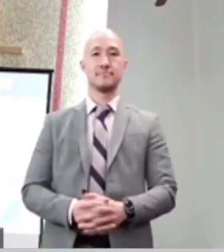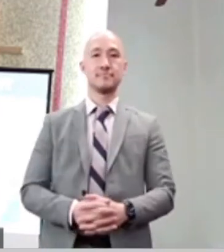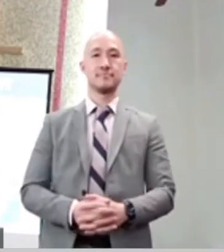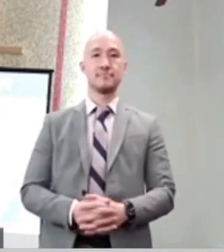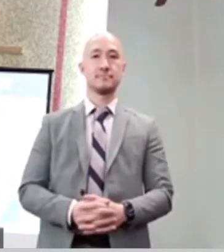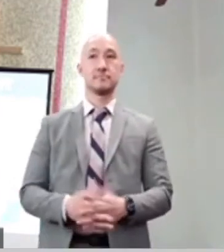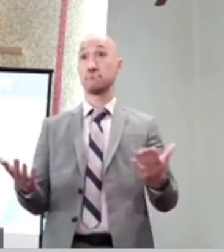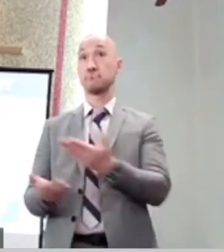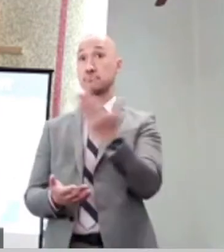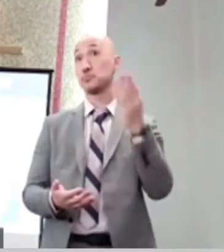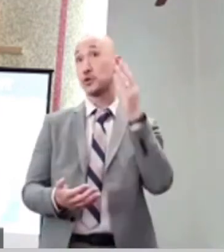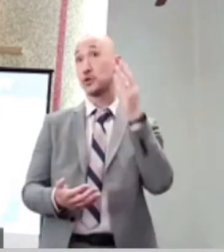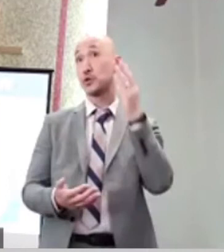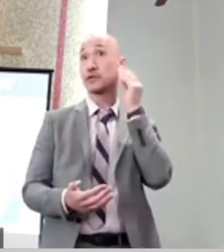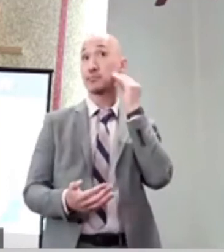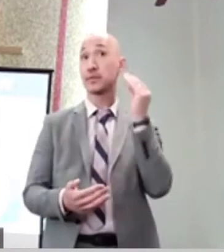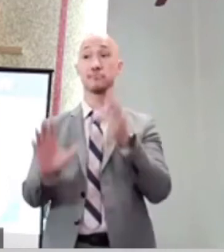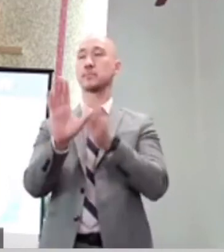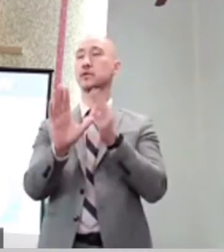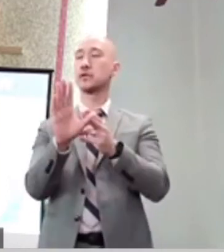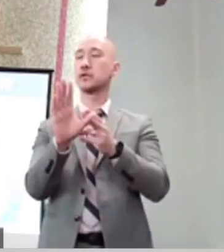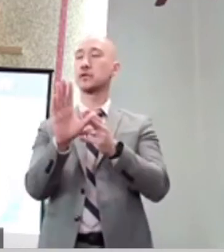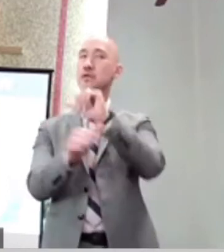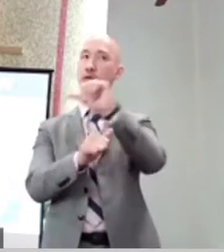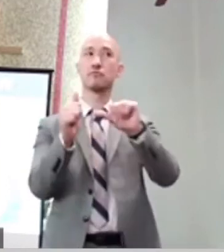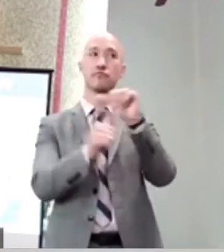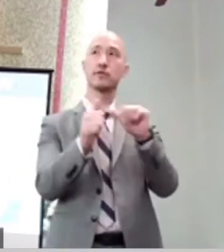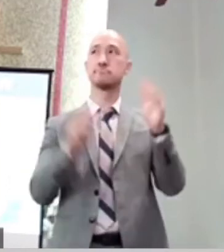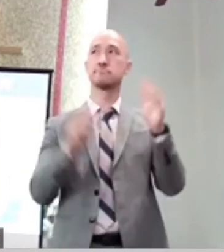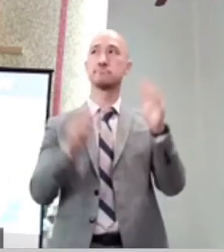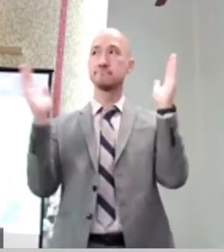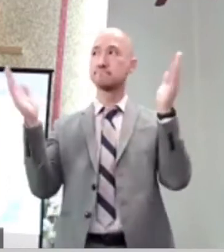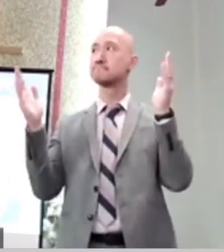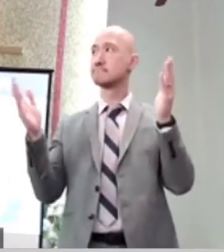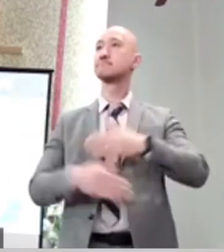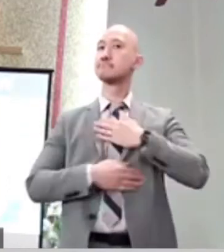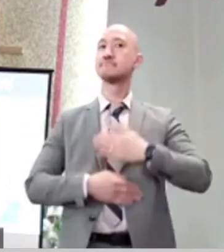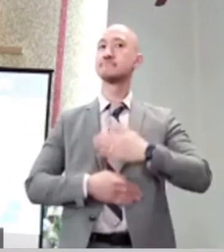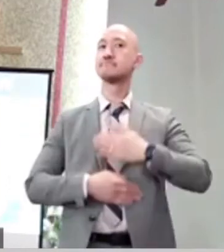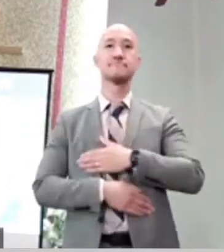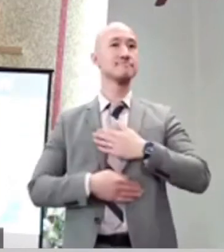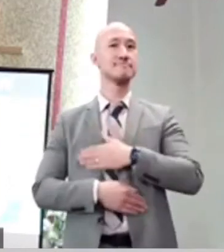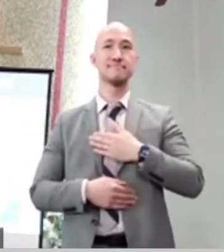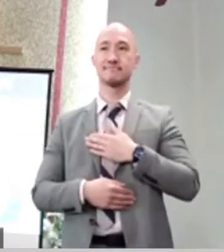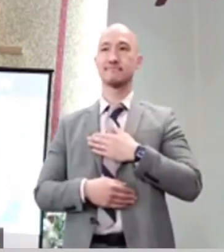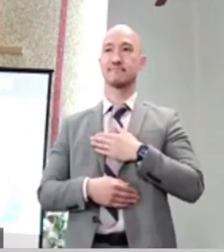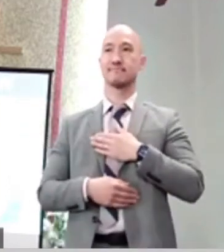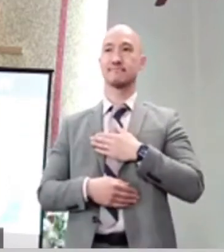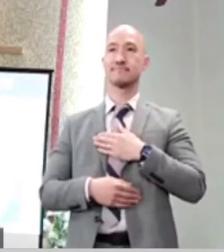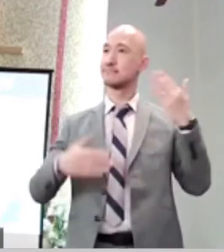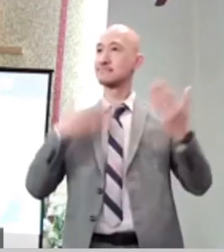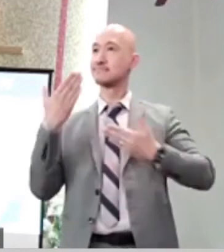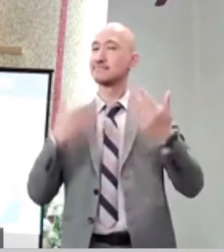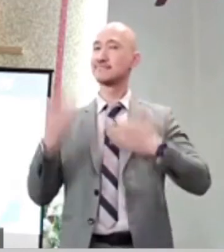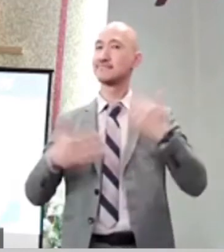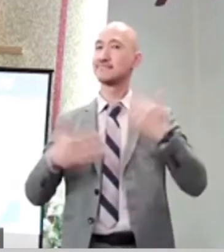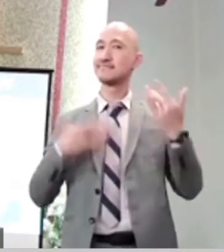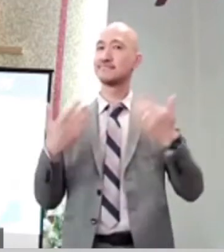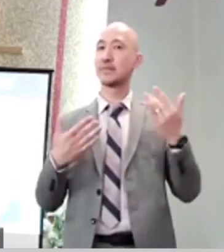when we're at a barbecue, when we're at a picnic, we're just enjoying ourselves. We're having a great old time fellowshipping.